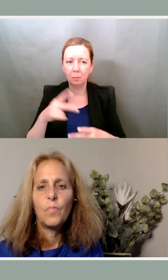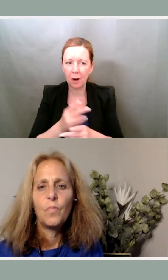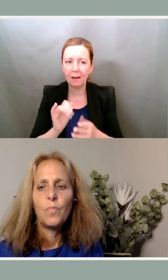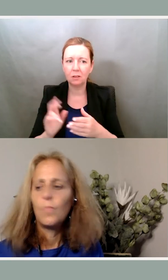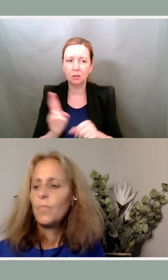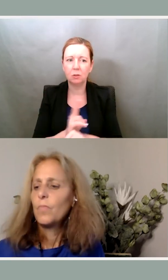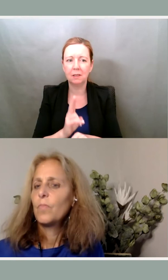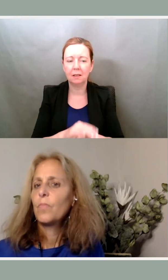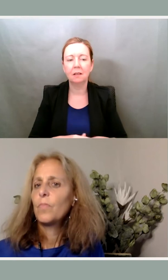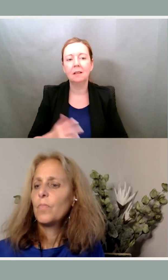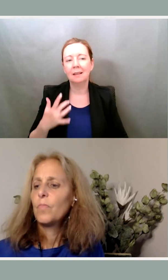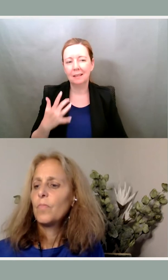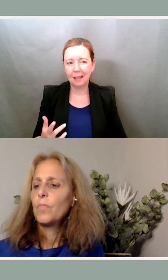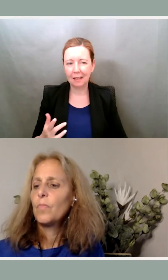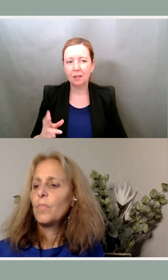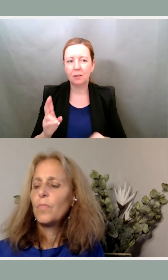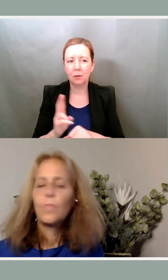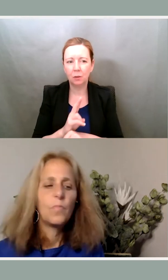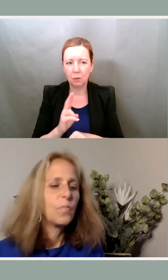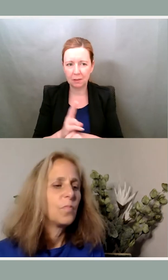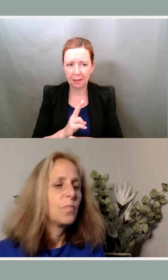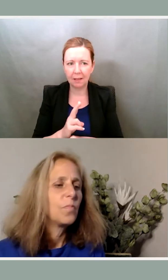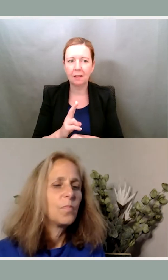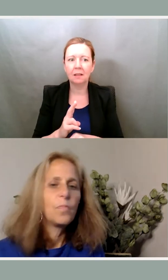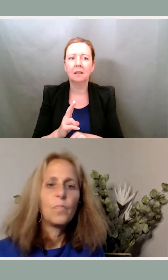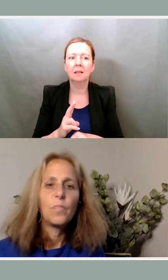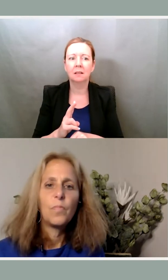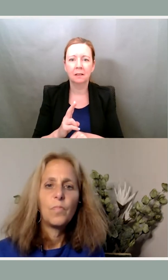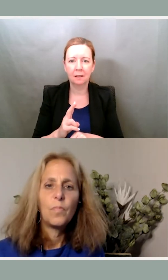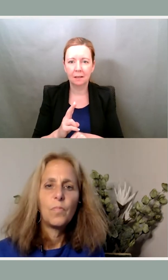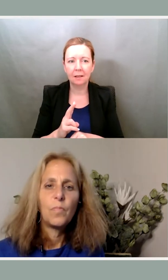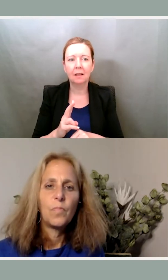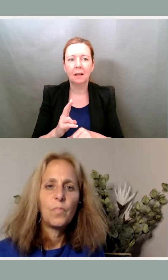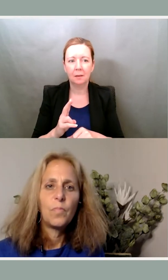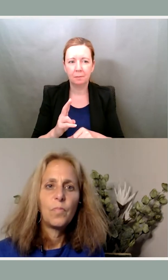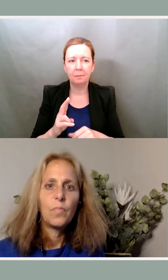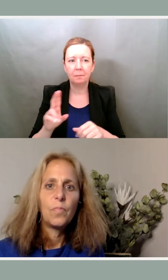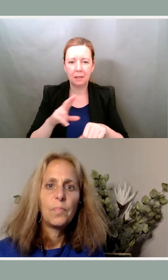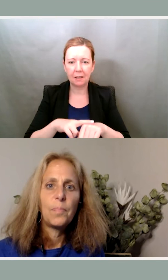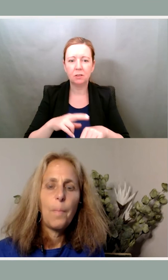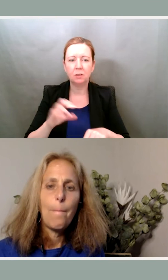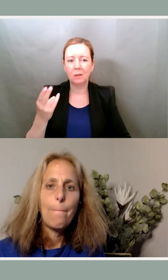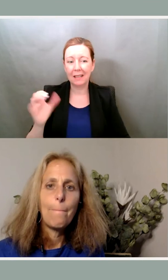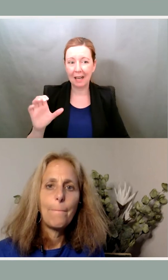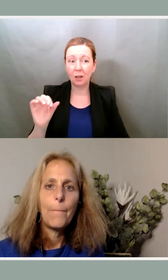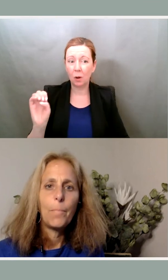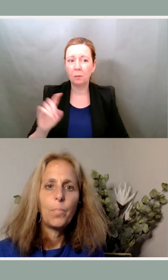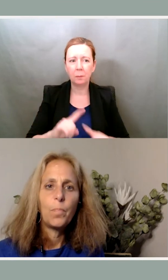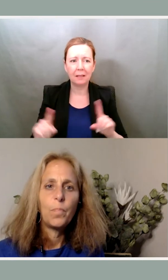very tightly reviewed and regulated by the National Organic Standards Board, and their impact is